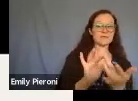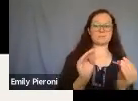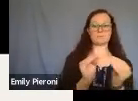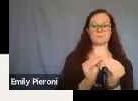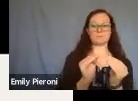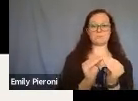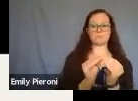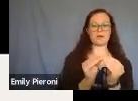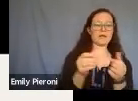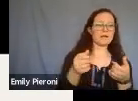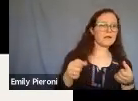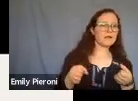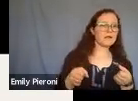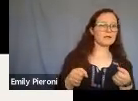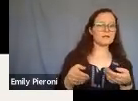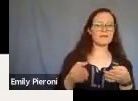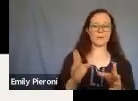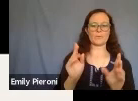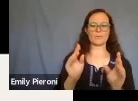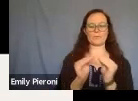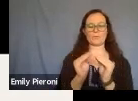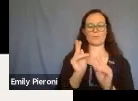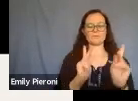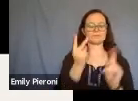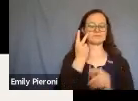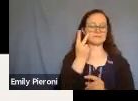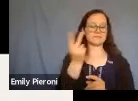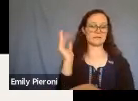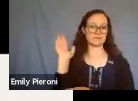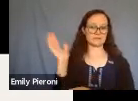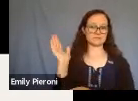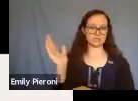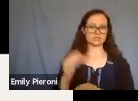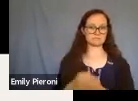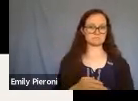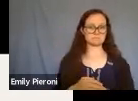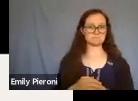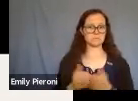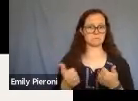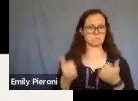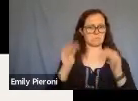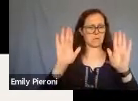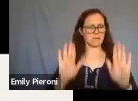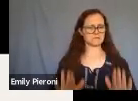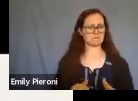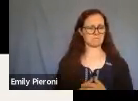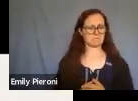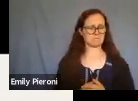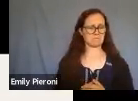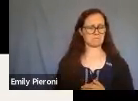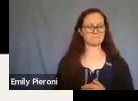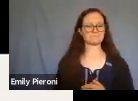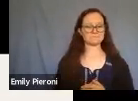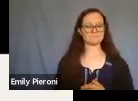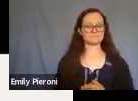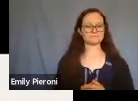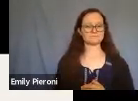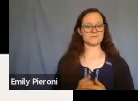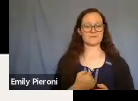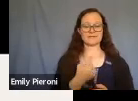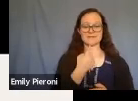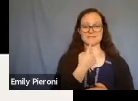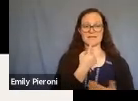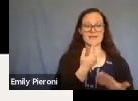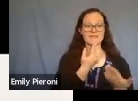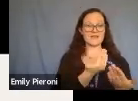to see these presentations and this content. And with that, I'll say thank you for this